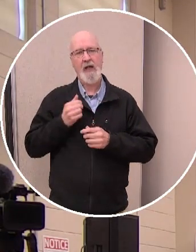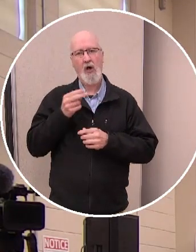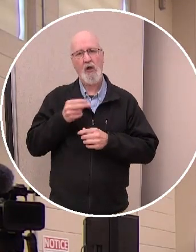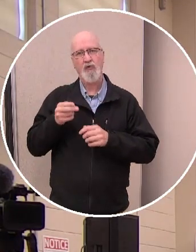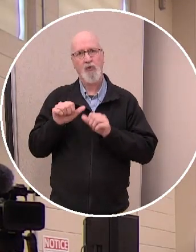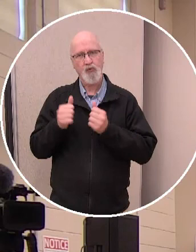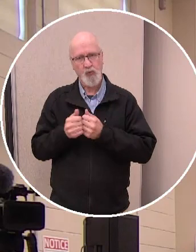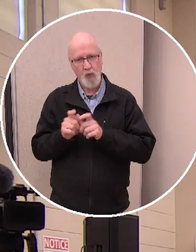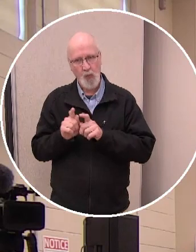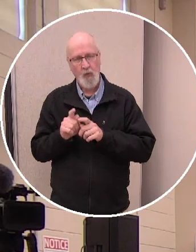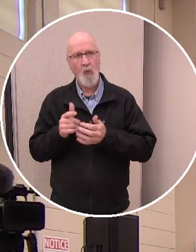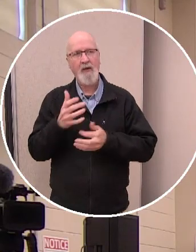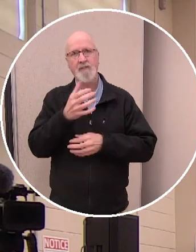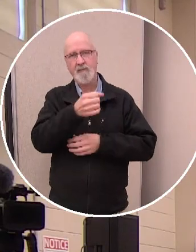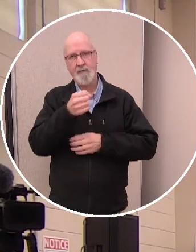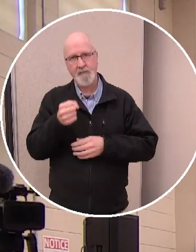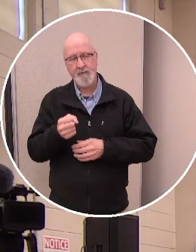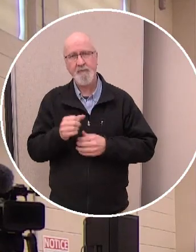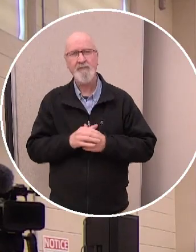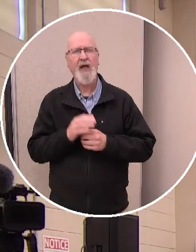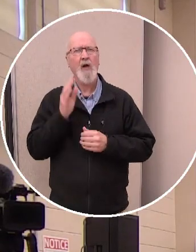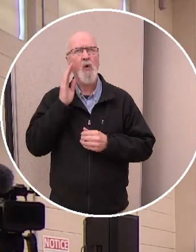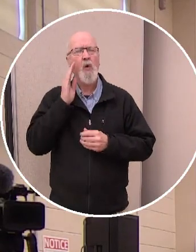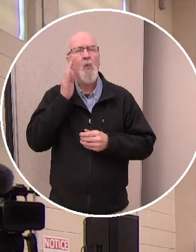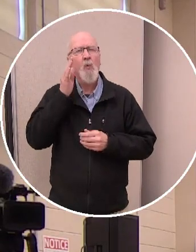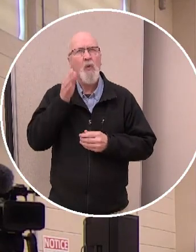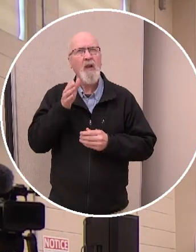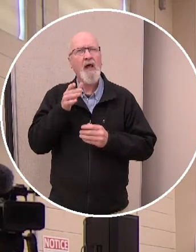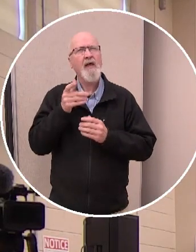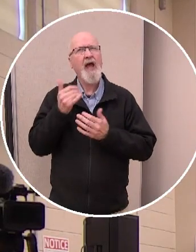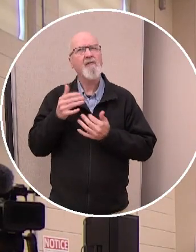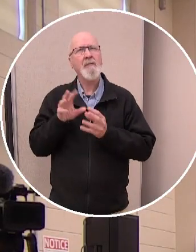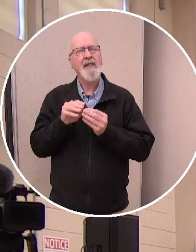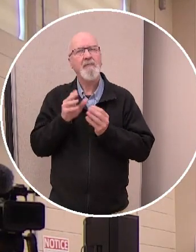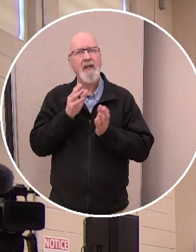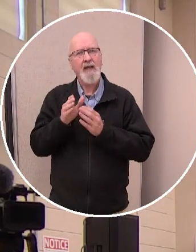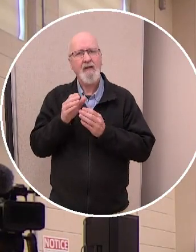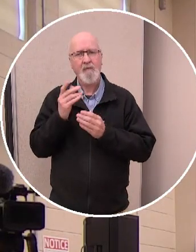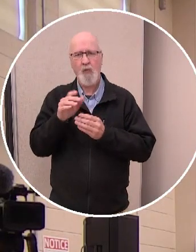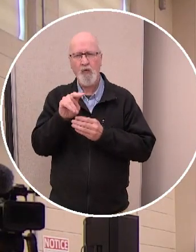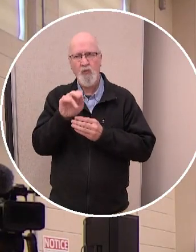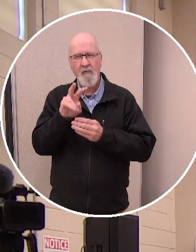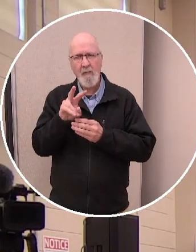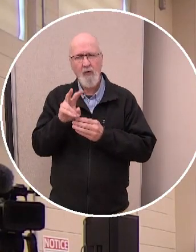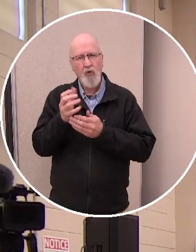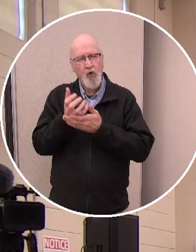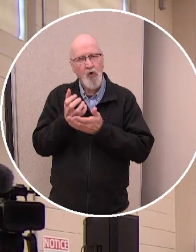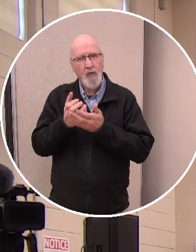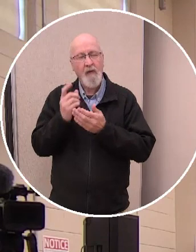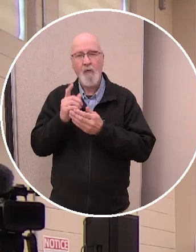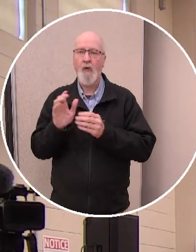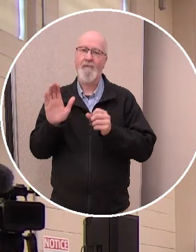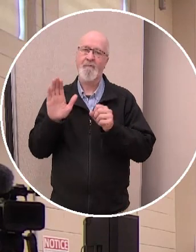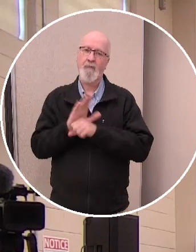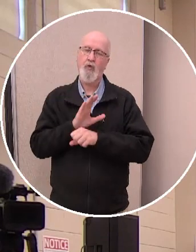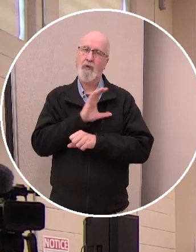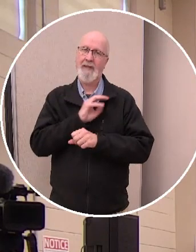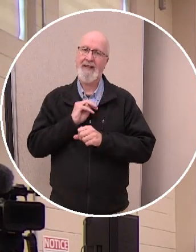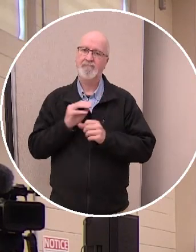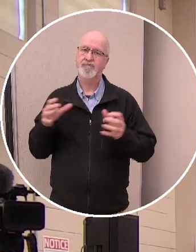Association. As I understand it, there's a meeting tentatively scheduled for early in November for the full steering committee to